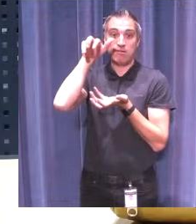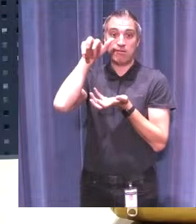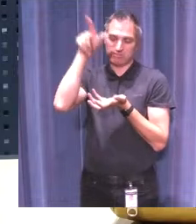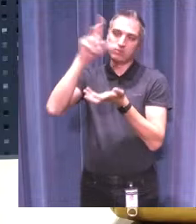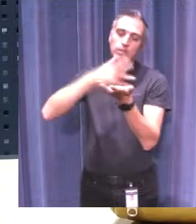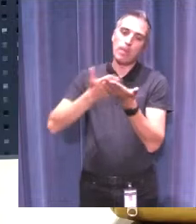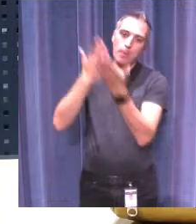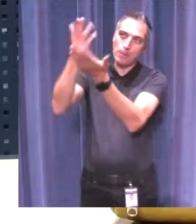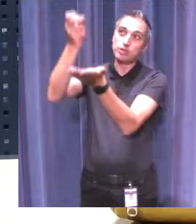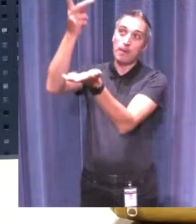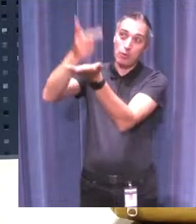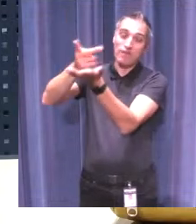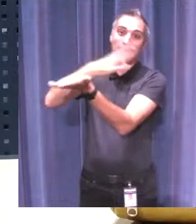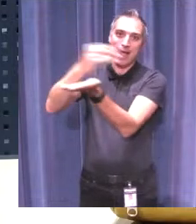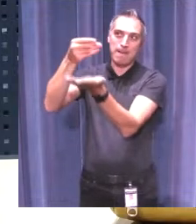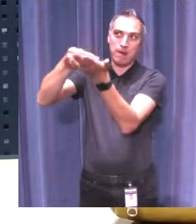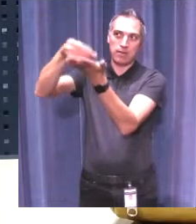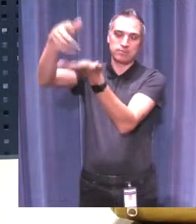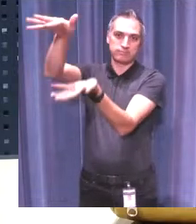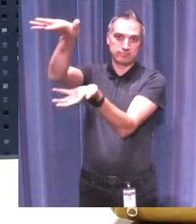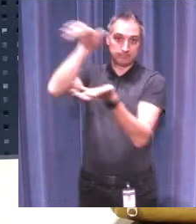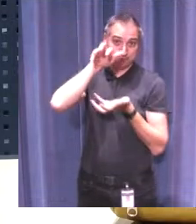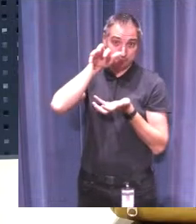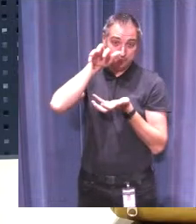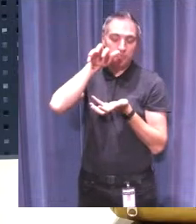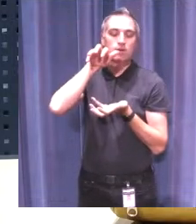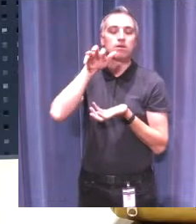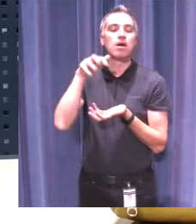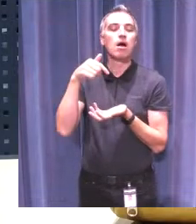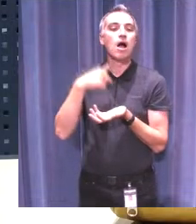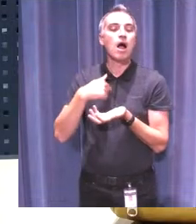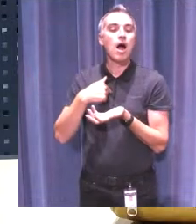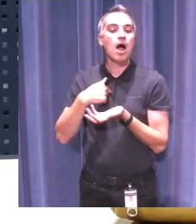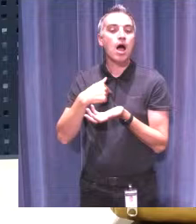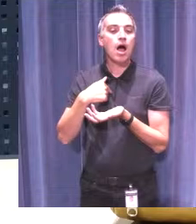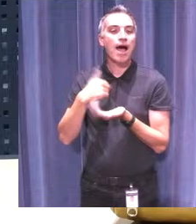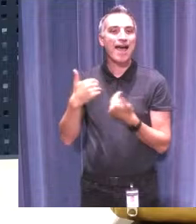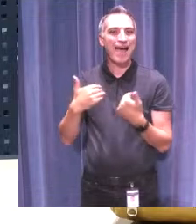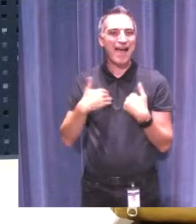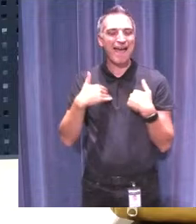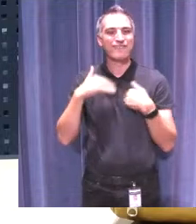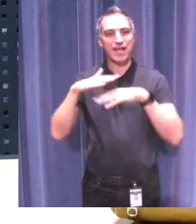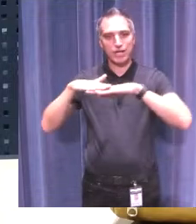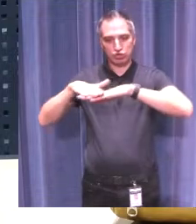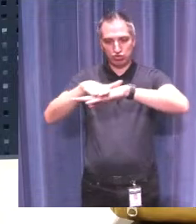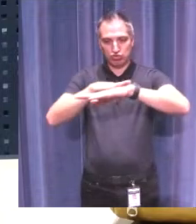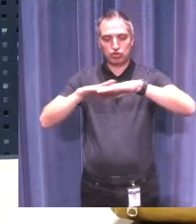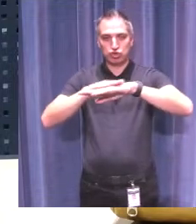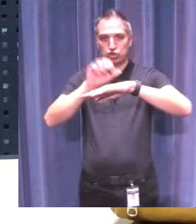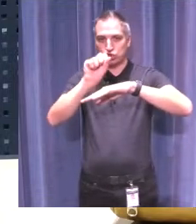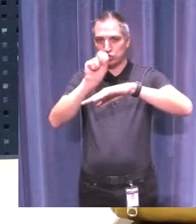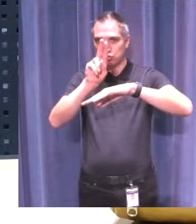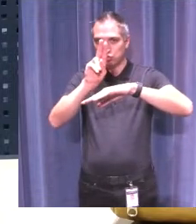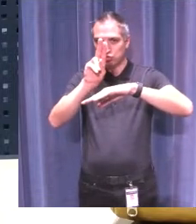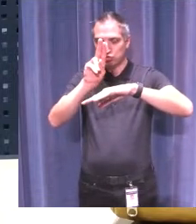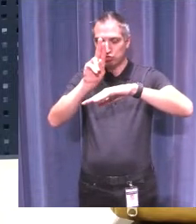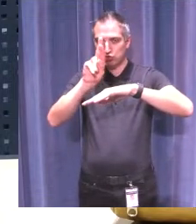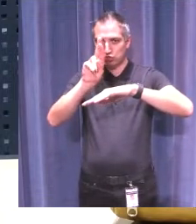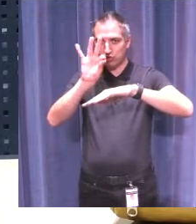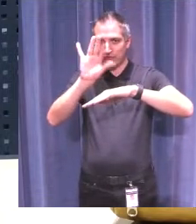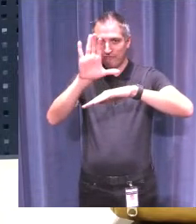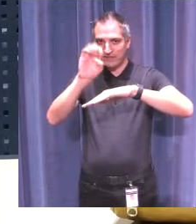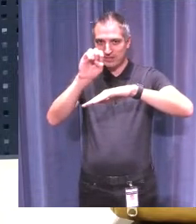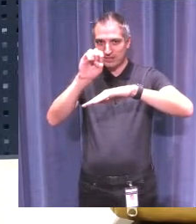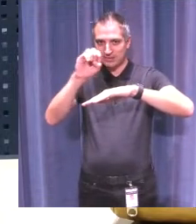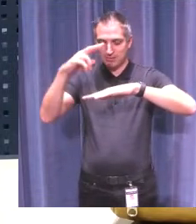proposal approved and funded. I brought a surface analysis instrument to